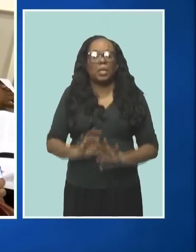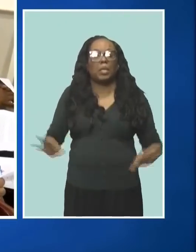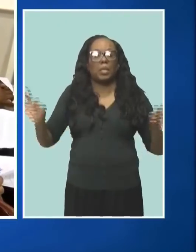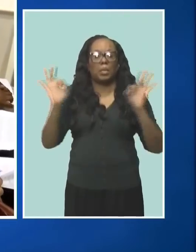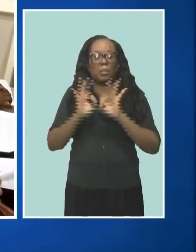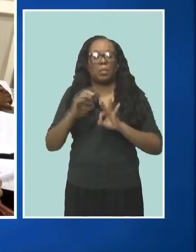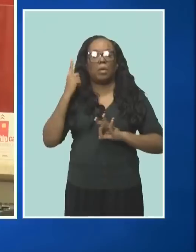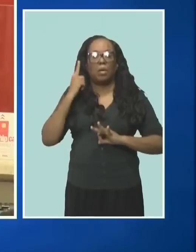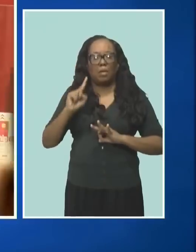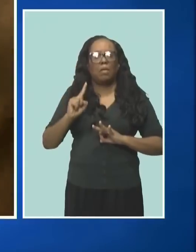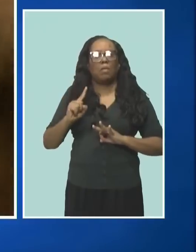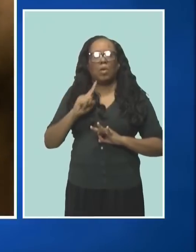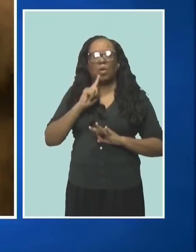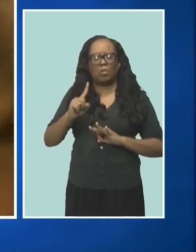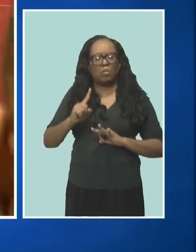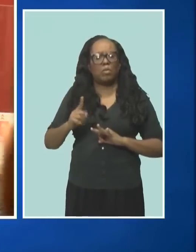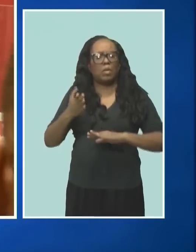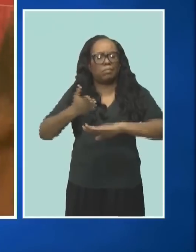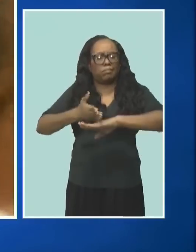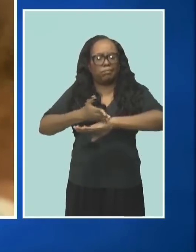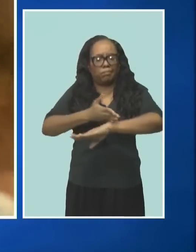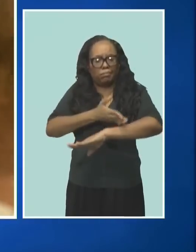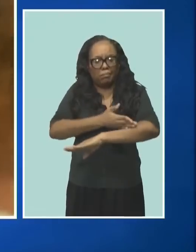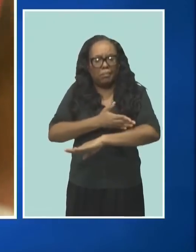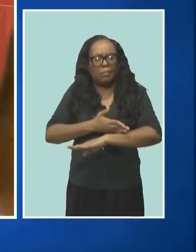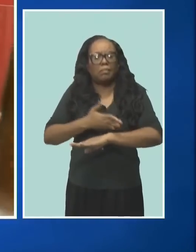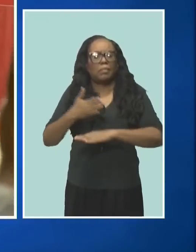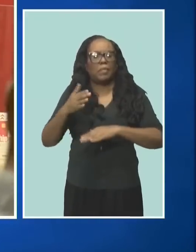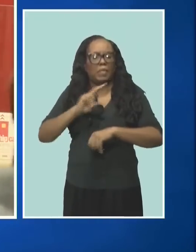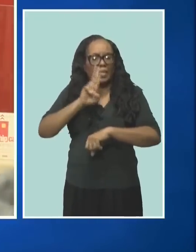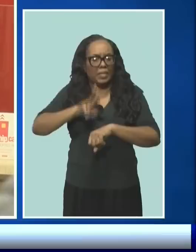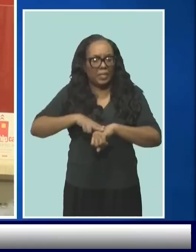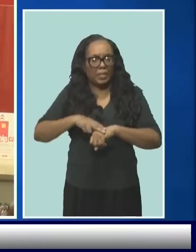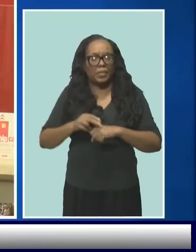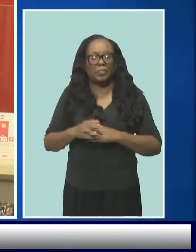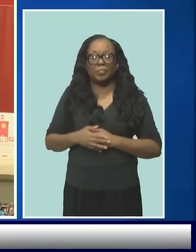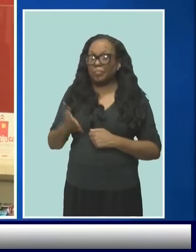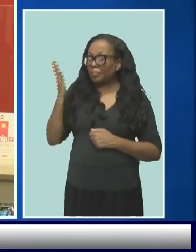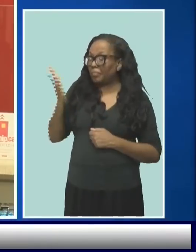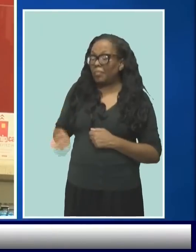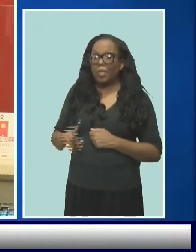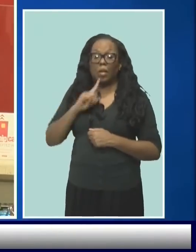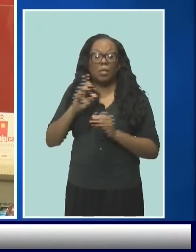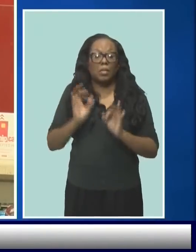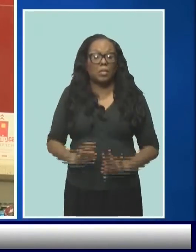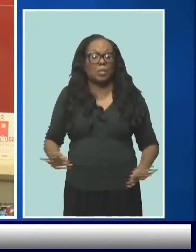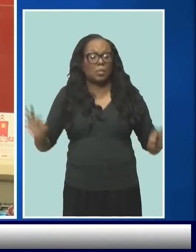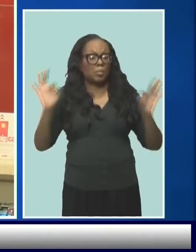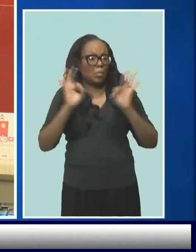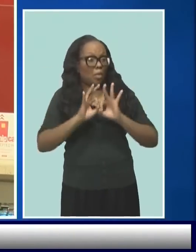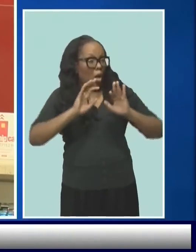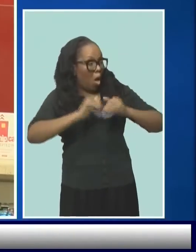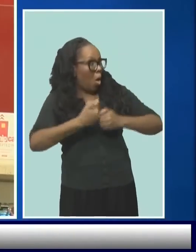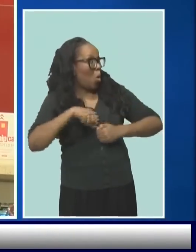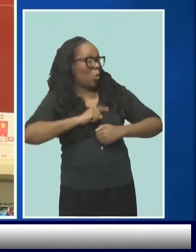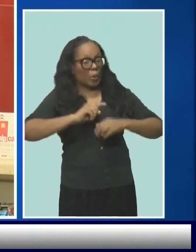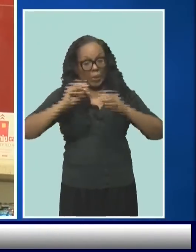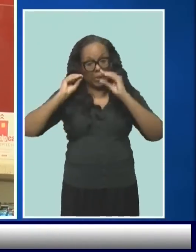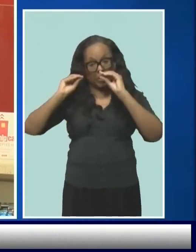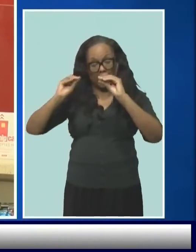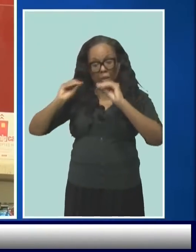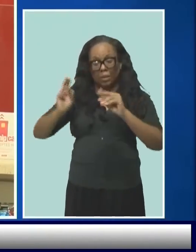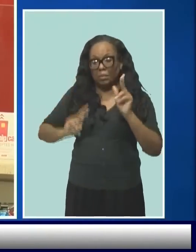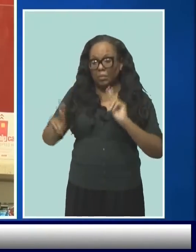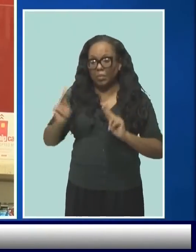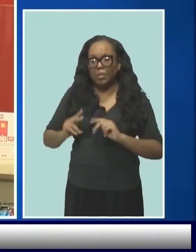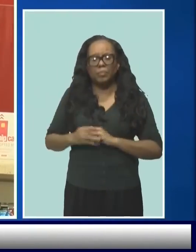building. These stories are important. How we tell the heritage of our people is important to the kind of